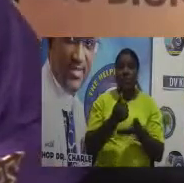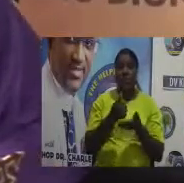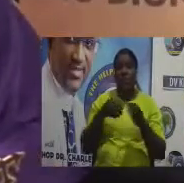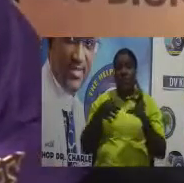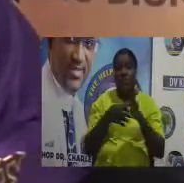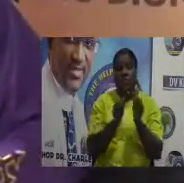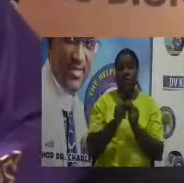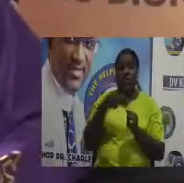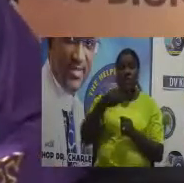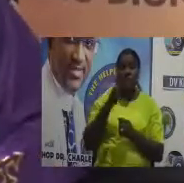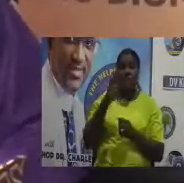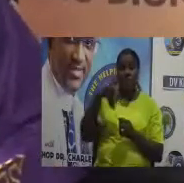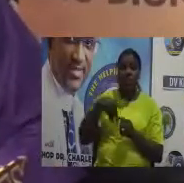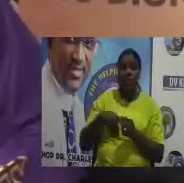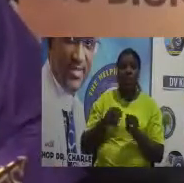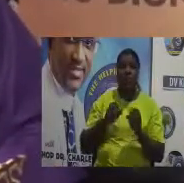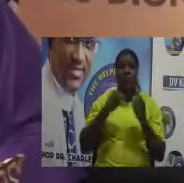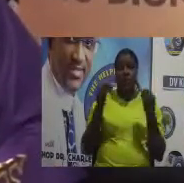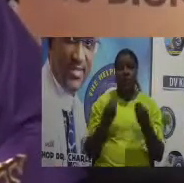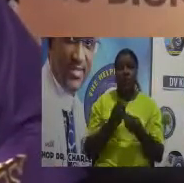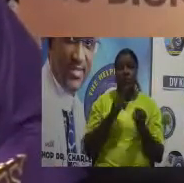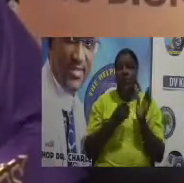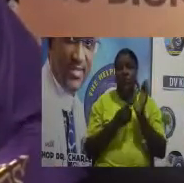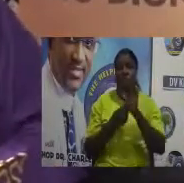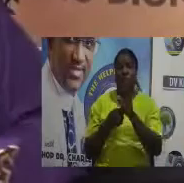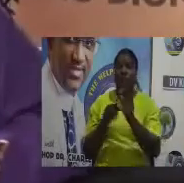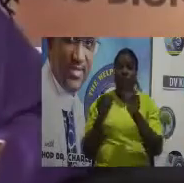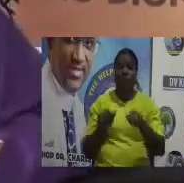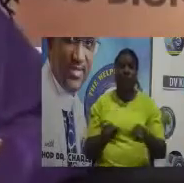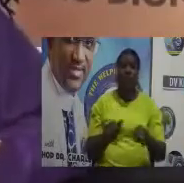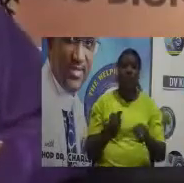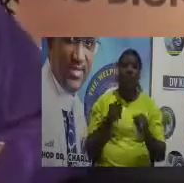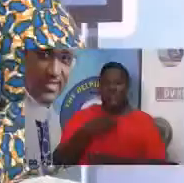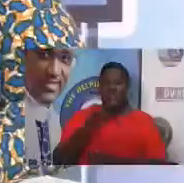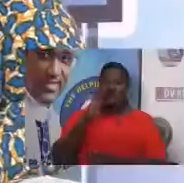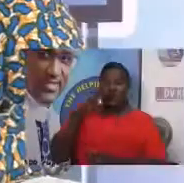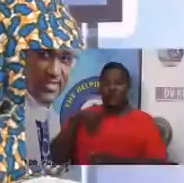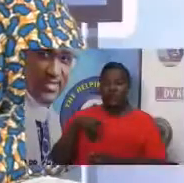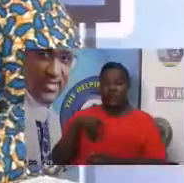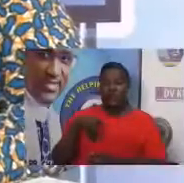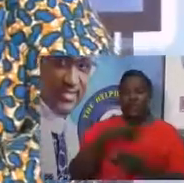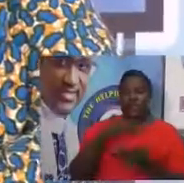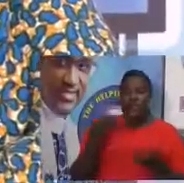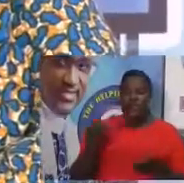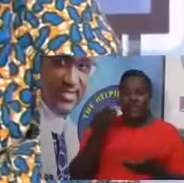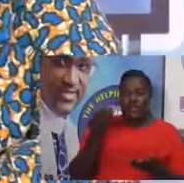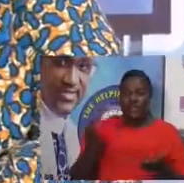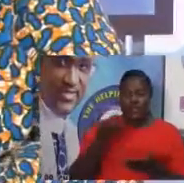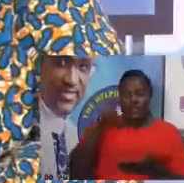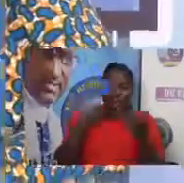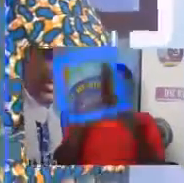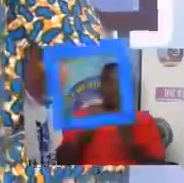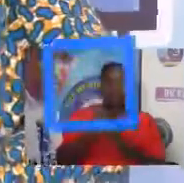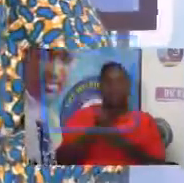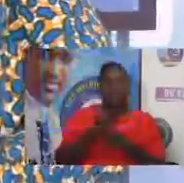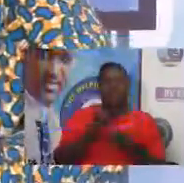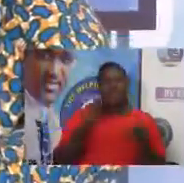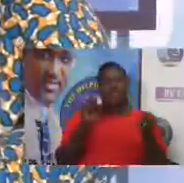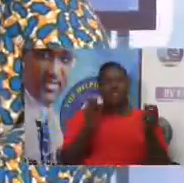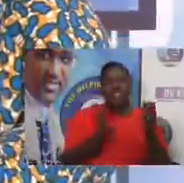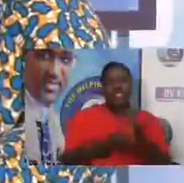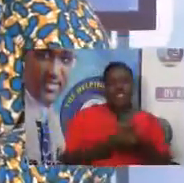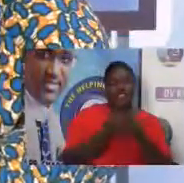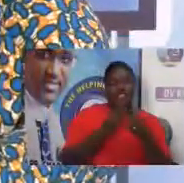organization where we seek to throw the spotlight on the abilities of persons with disability. H4P, here for perfection. You have